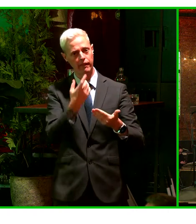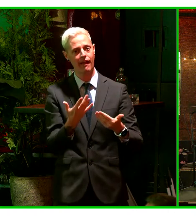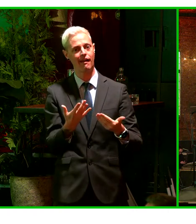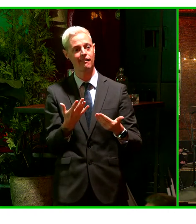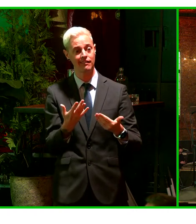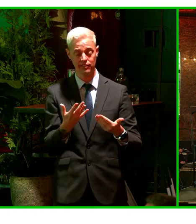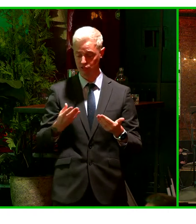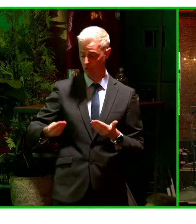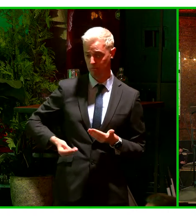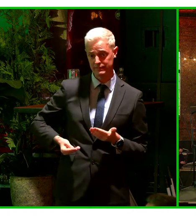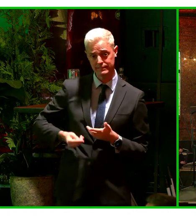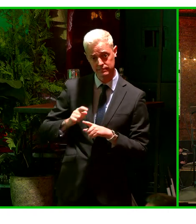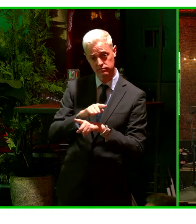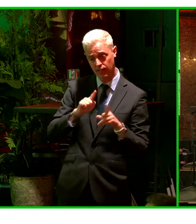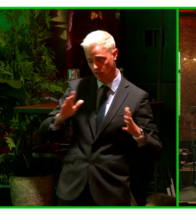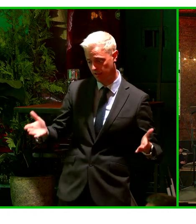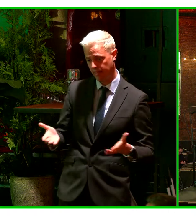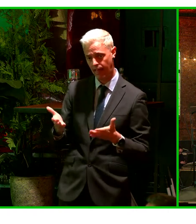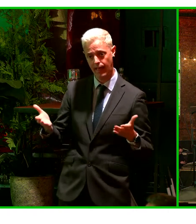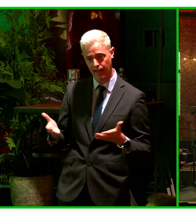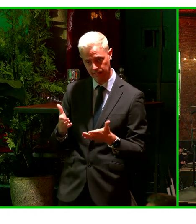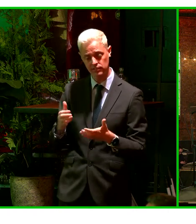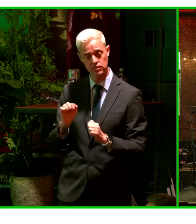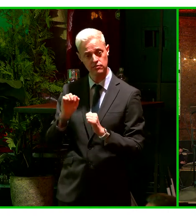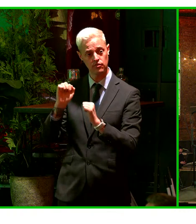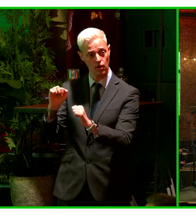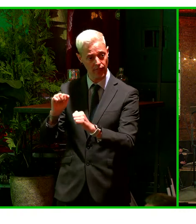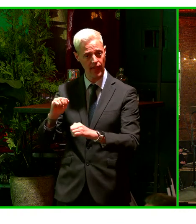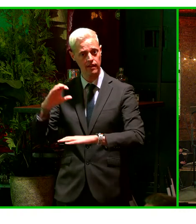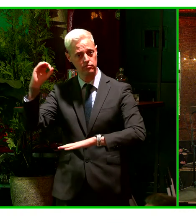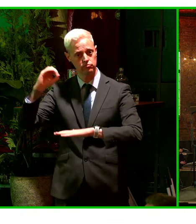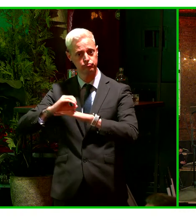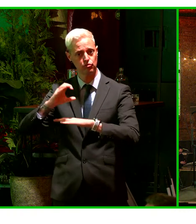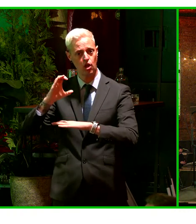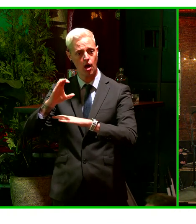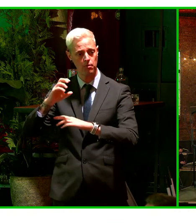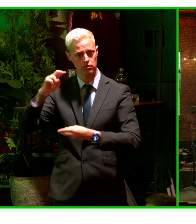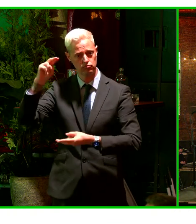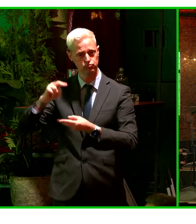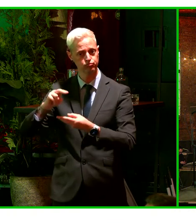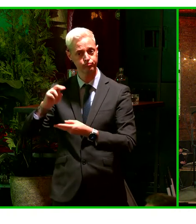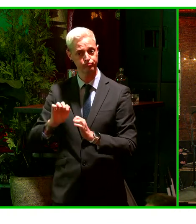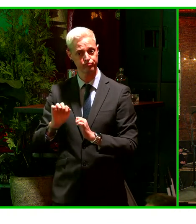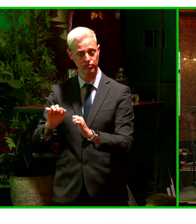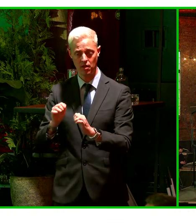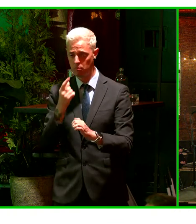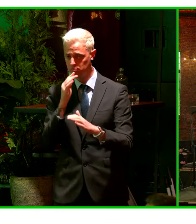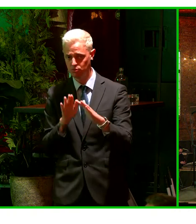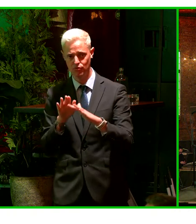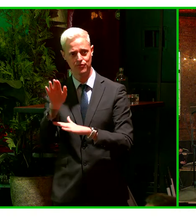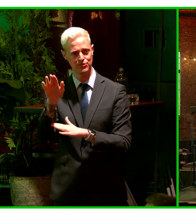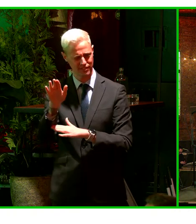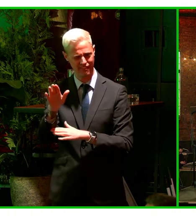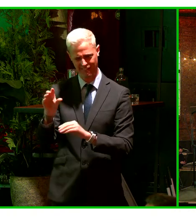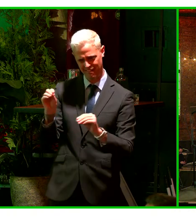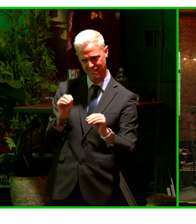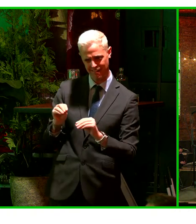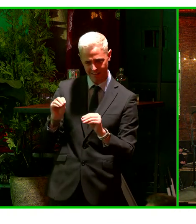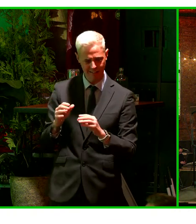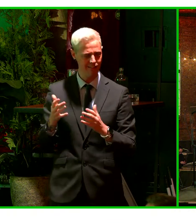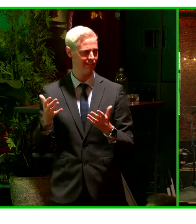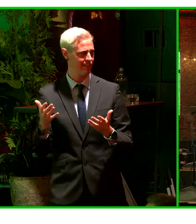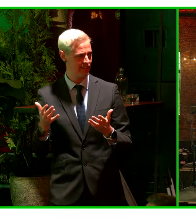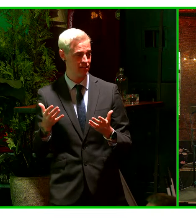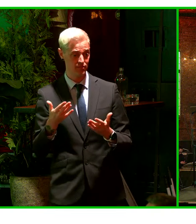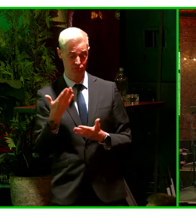their workforces in how they decarbonize their own businesses, you know, and how they're innovating for the future. Schools and school children, you